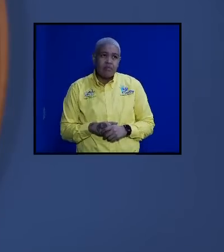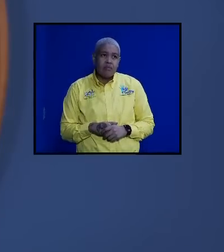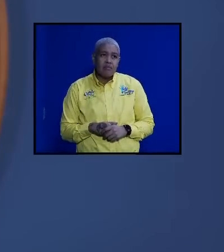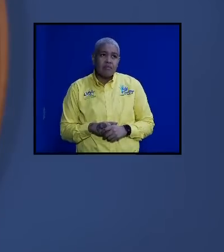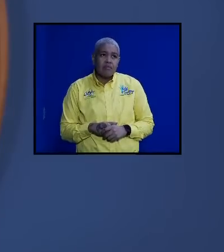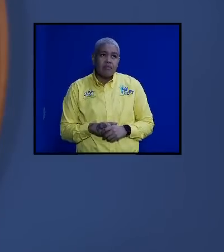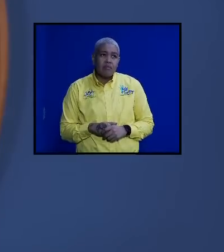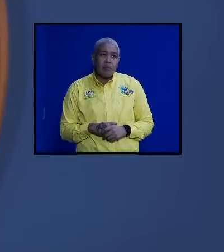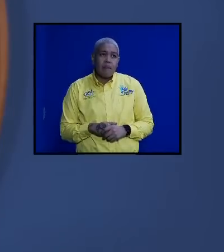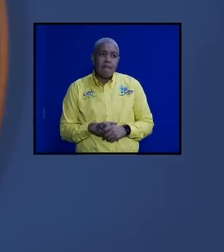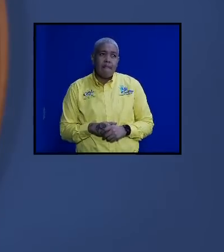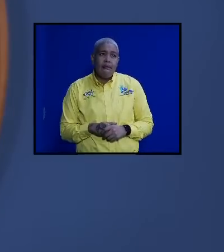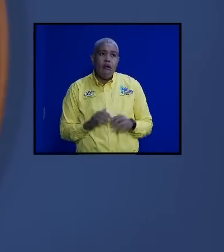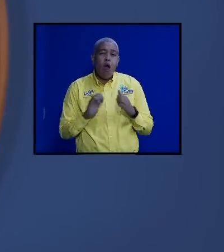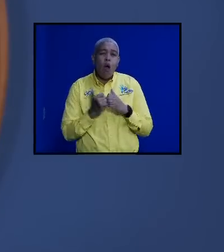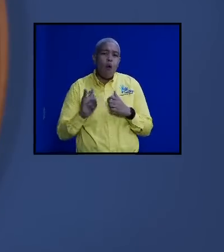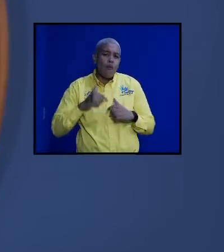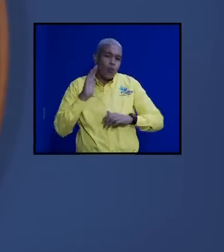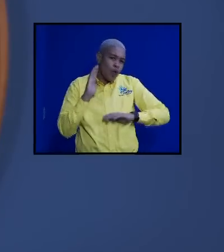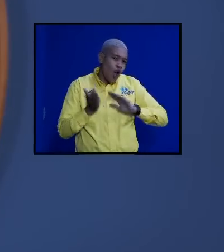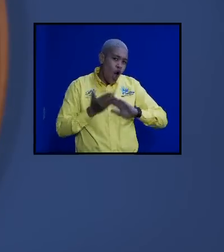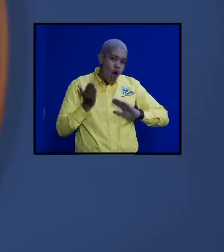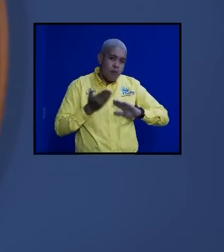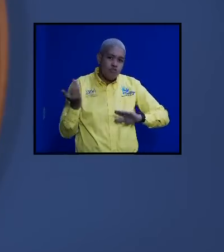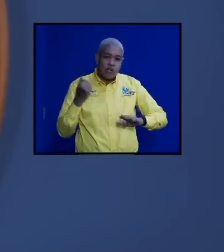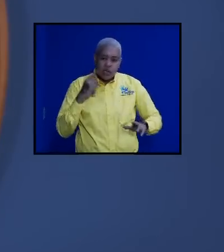as to how we will operate.